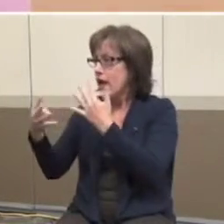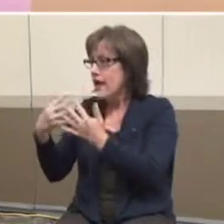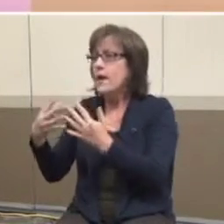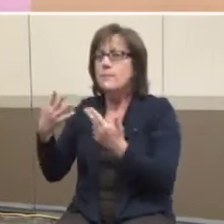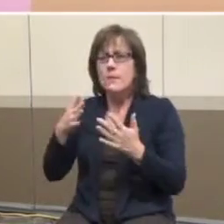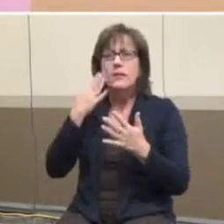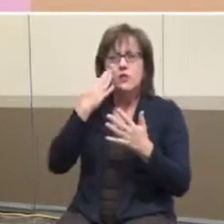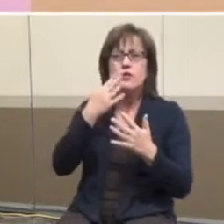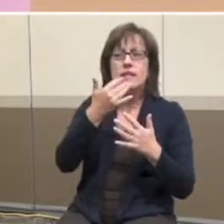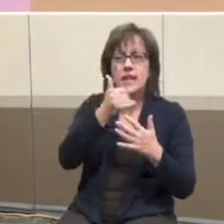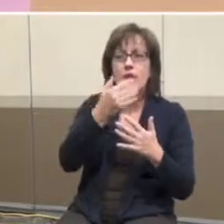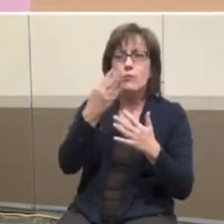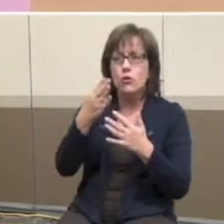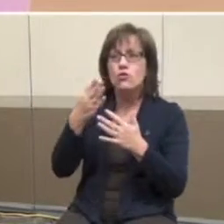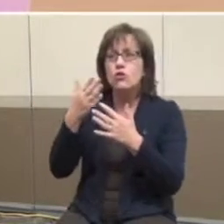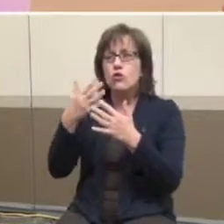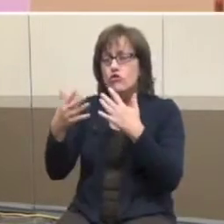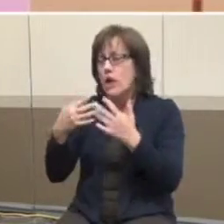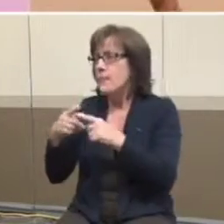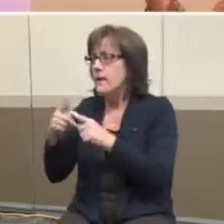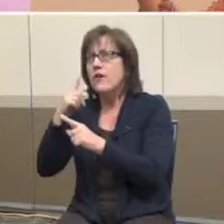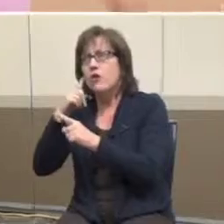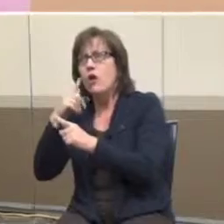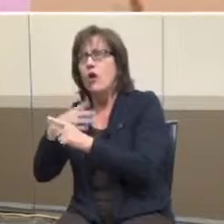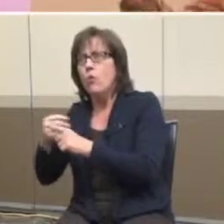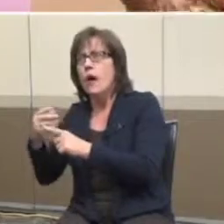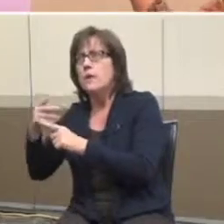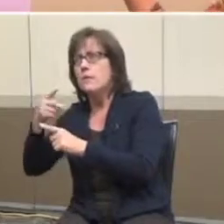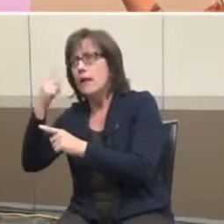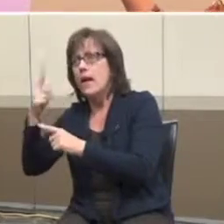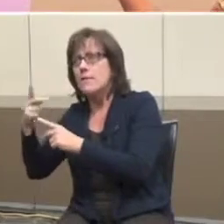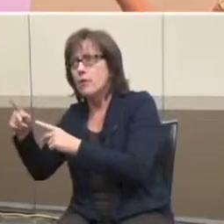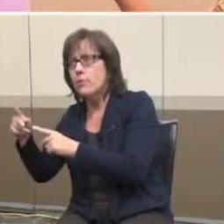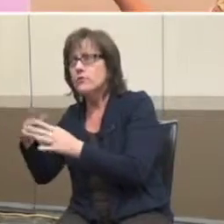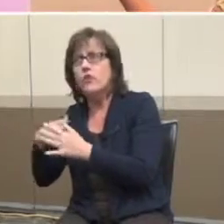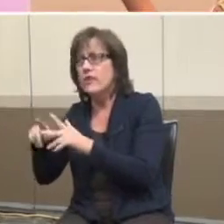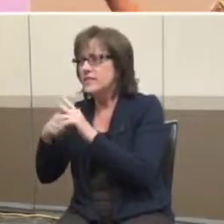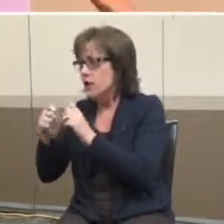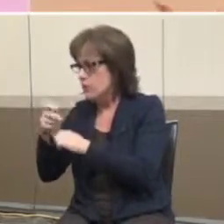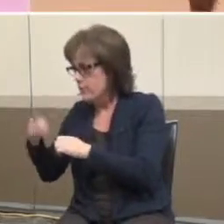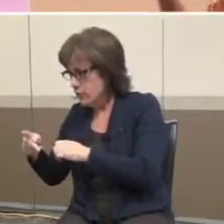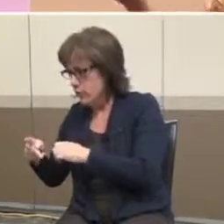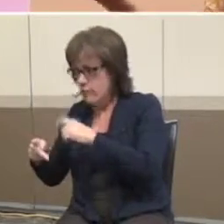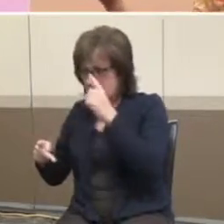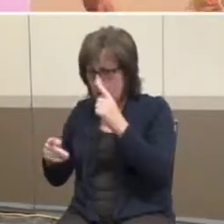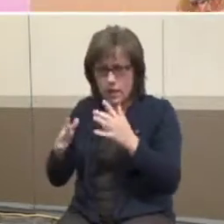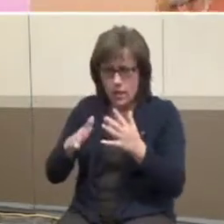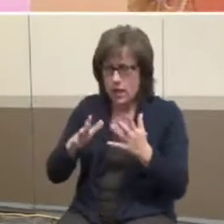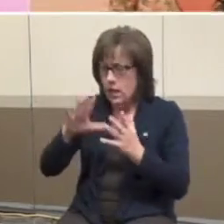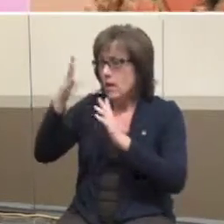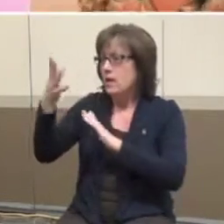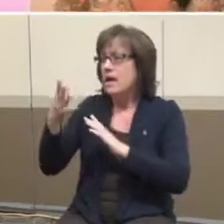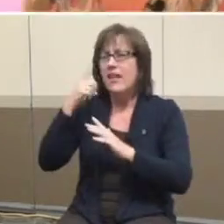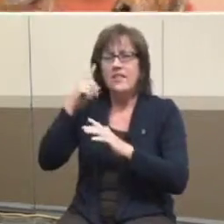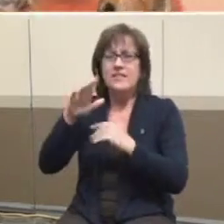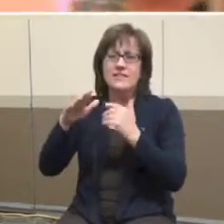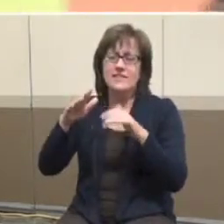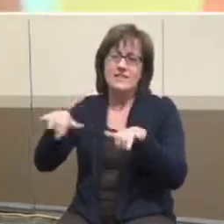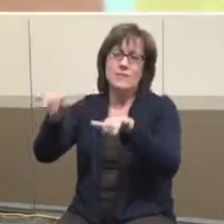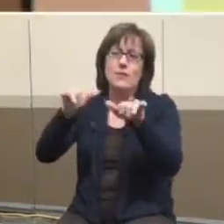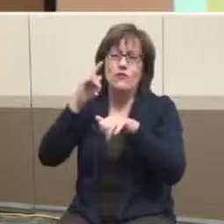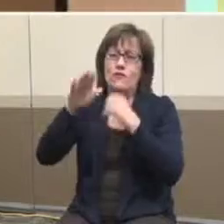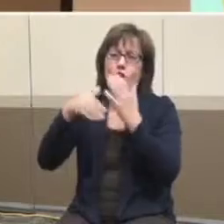blue, gray, but then they heard white, black, purple, so they start with purple and they're messed up. But I think that's probably common for all of us.